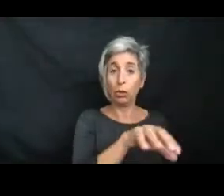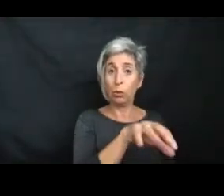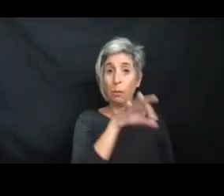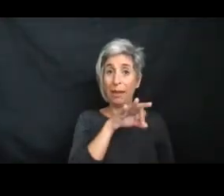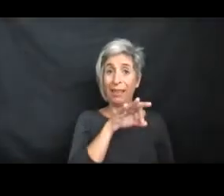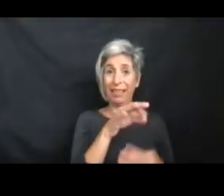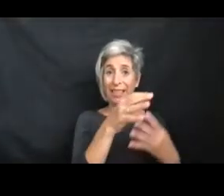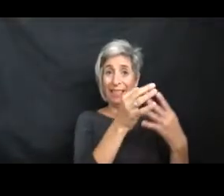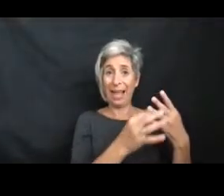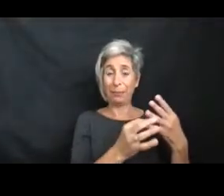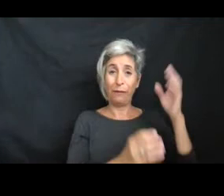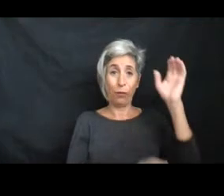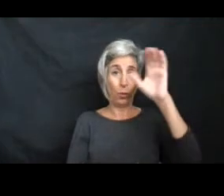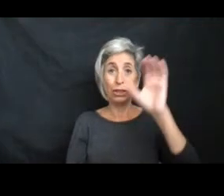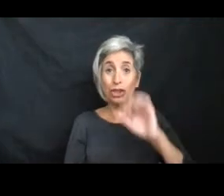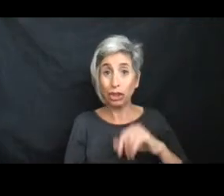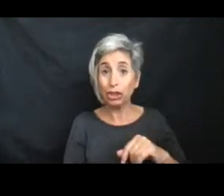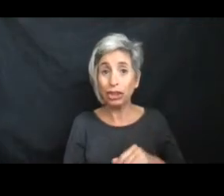option,